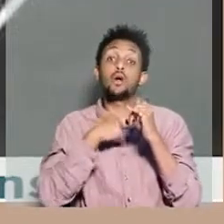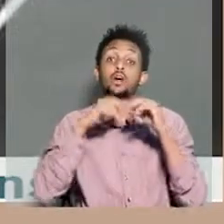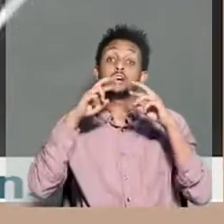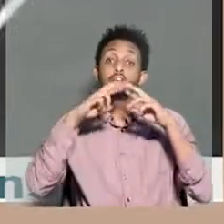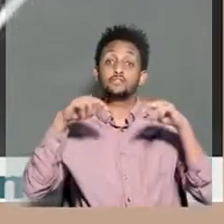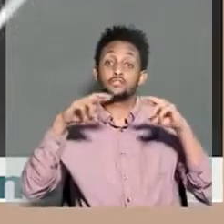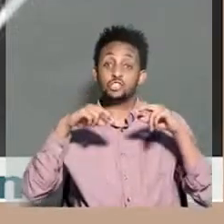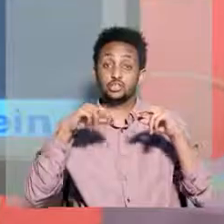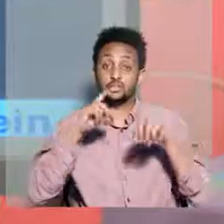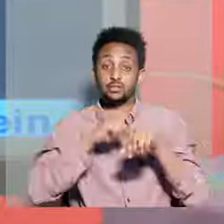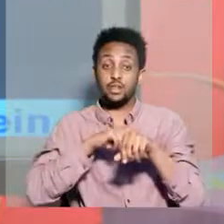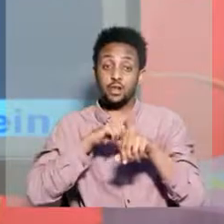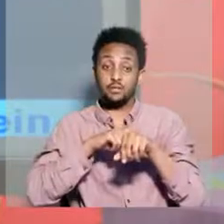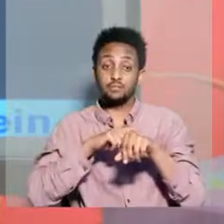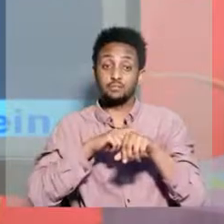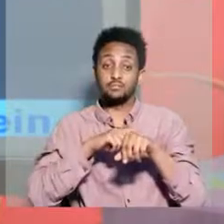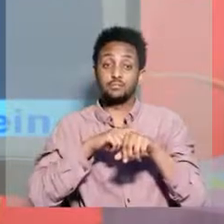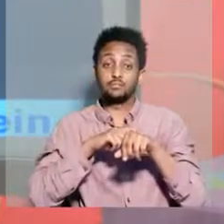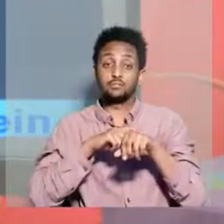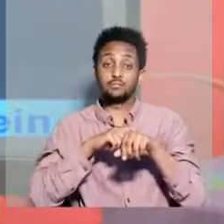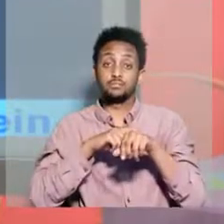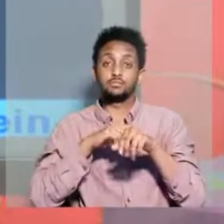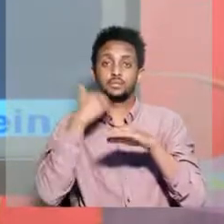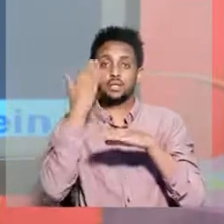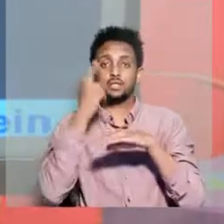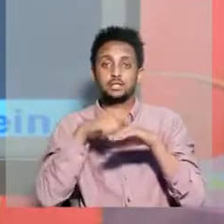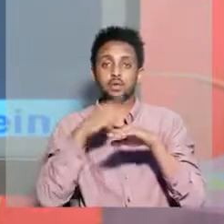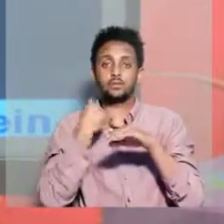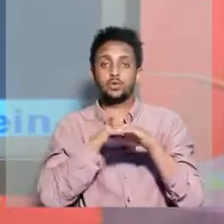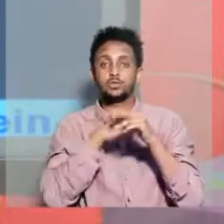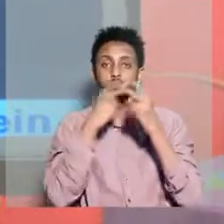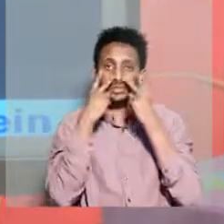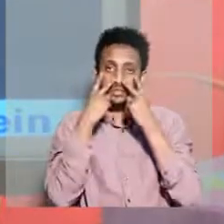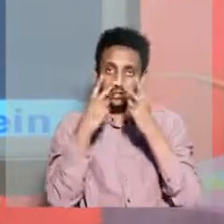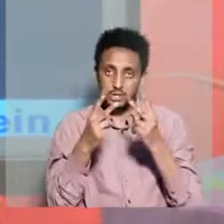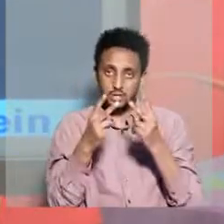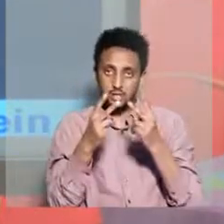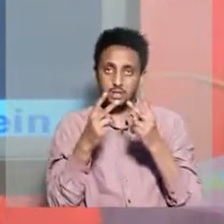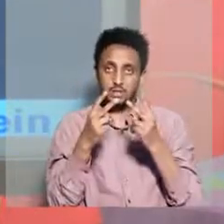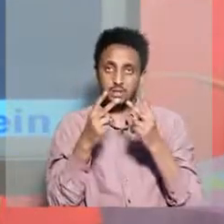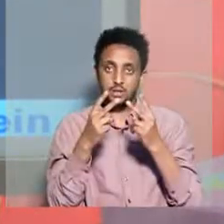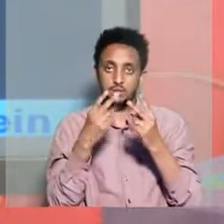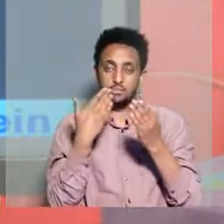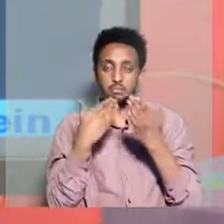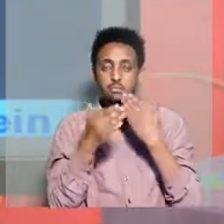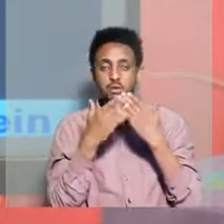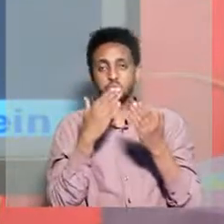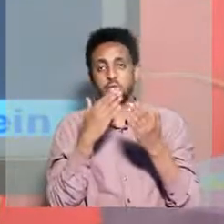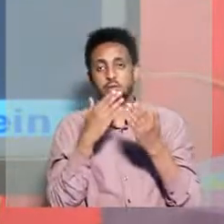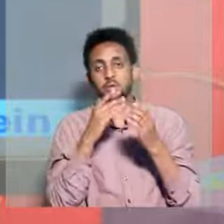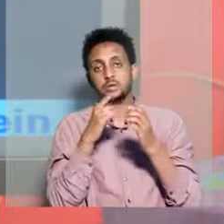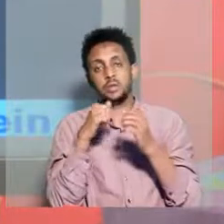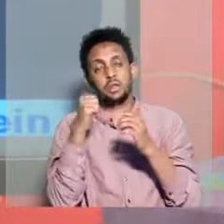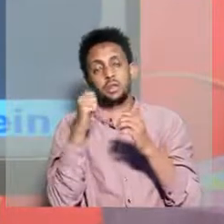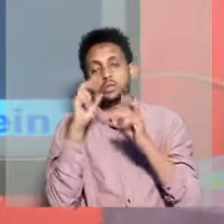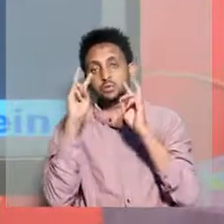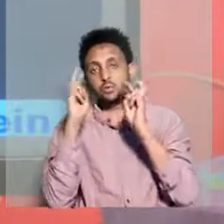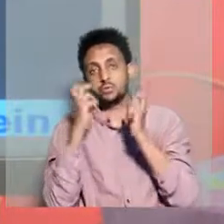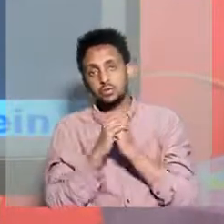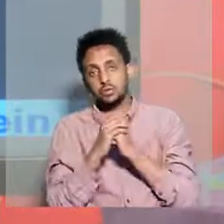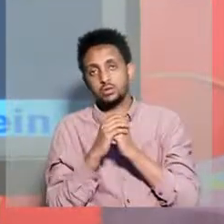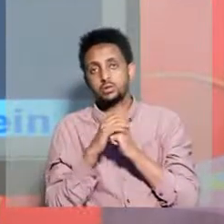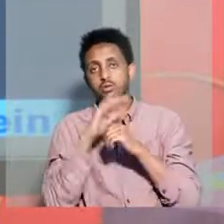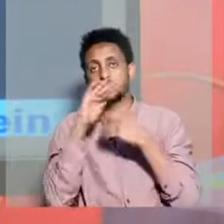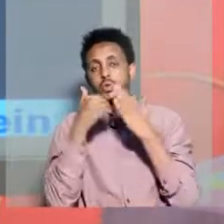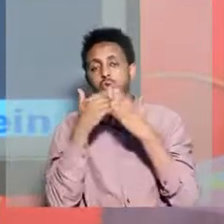revision period or revision program. Next time we'll try to see, might be meet on some other topics.